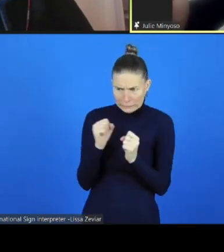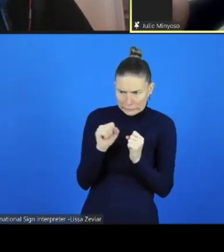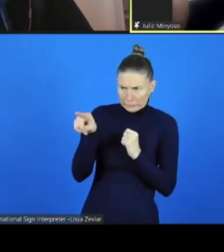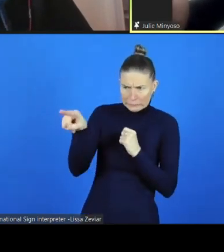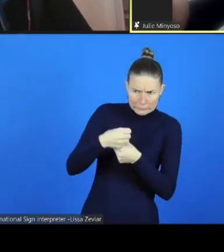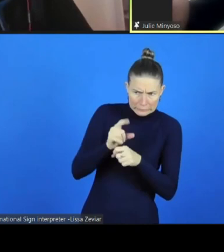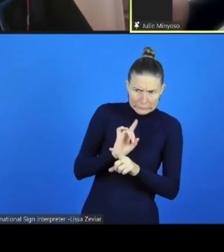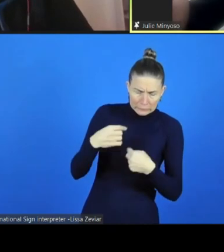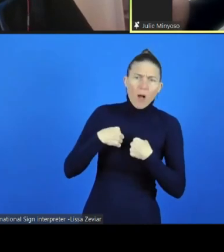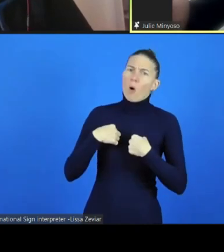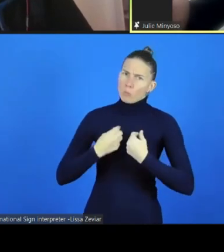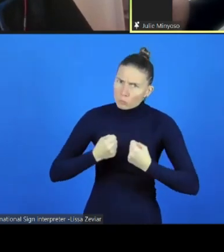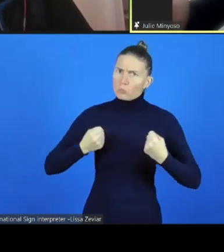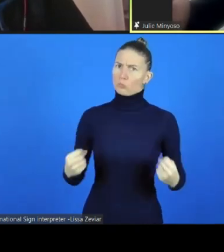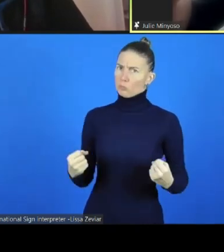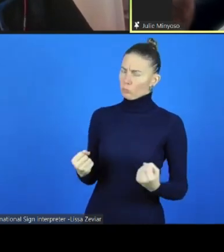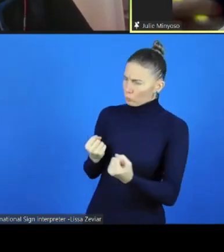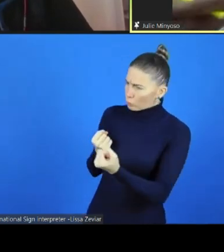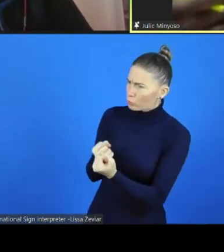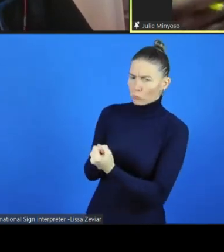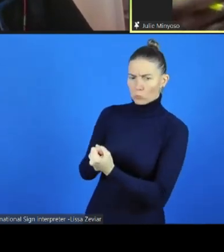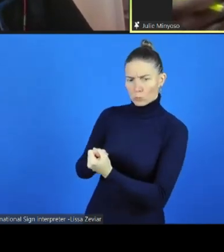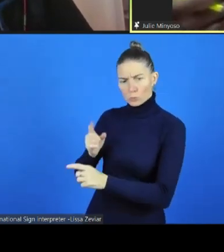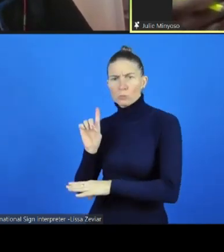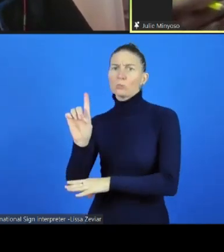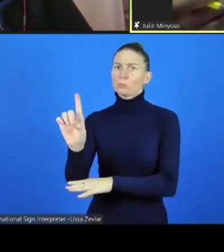Of course, again,